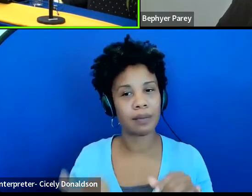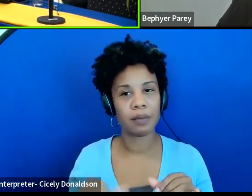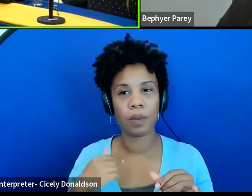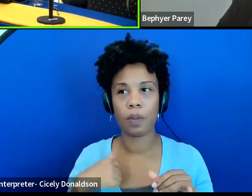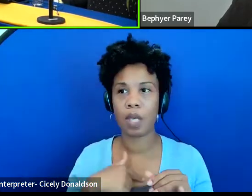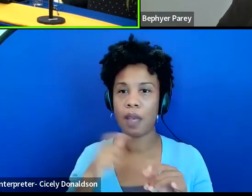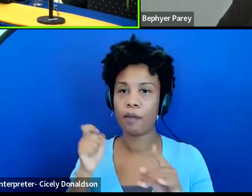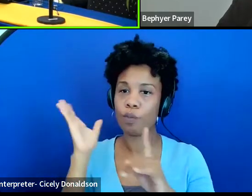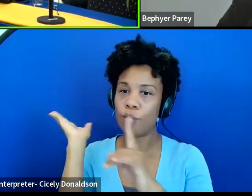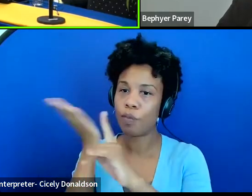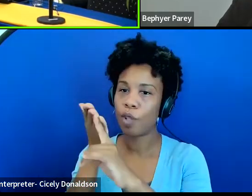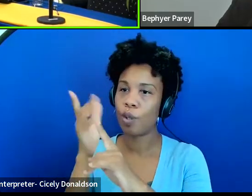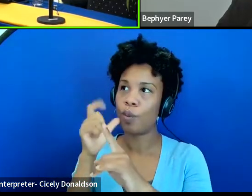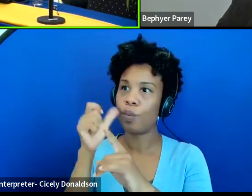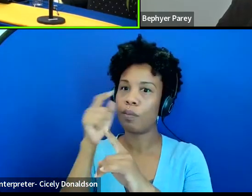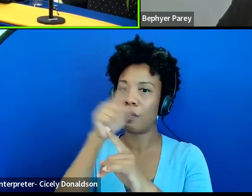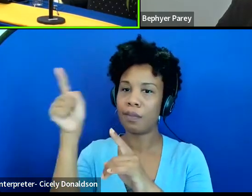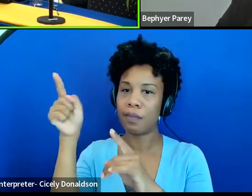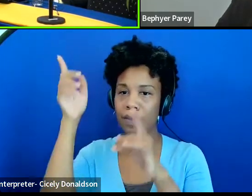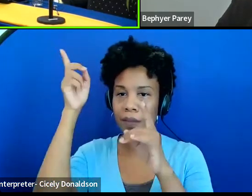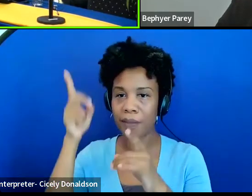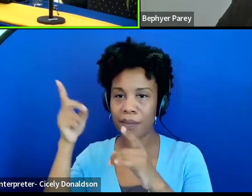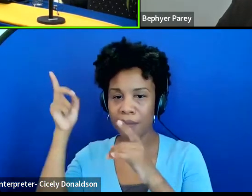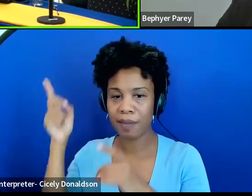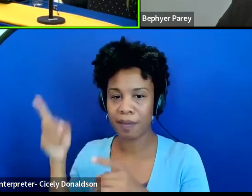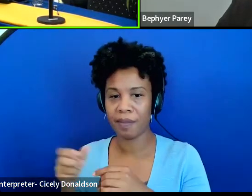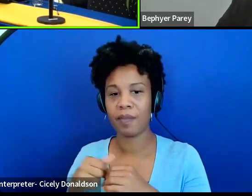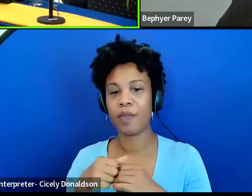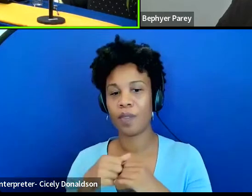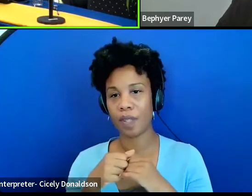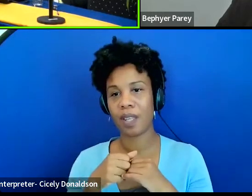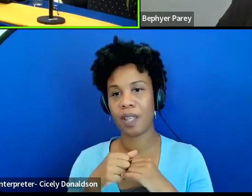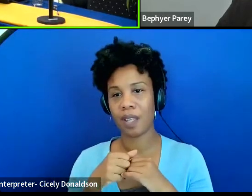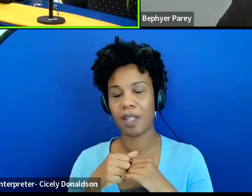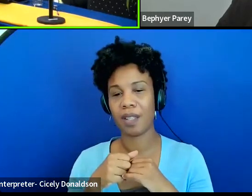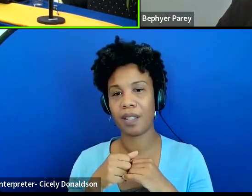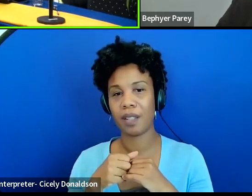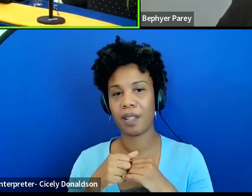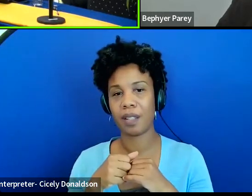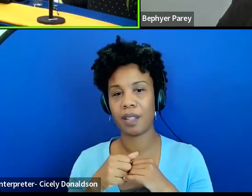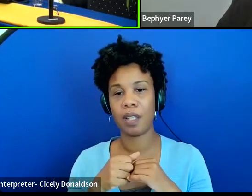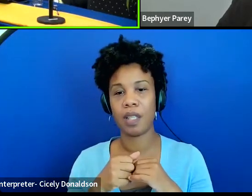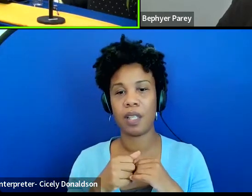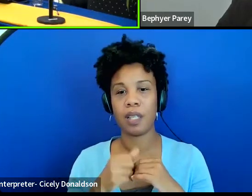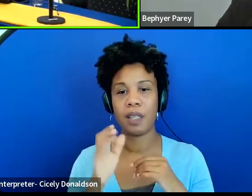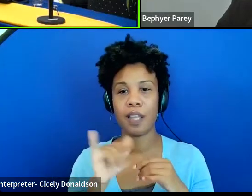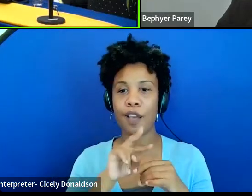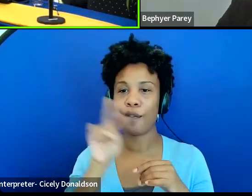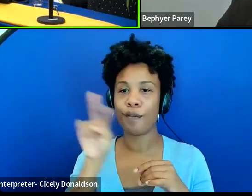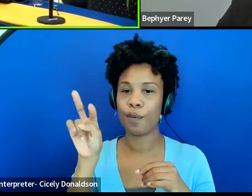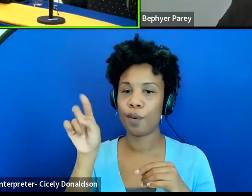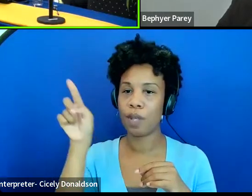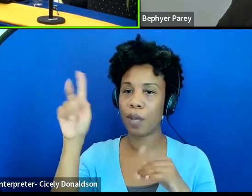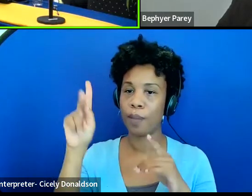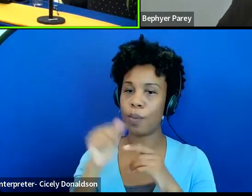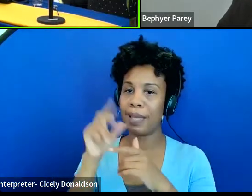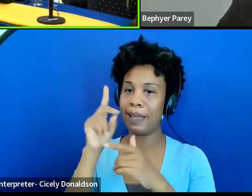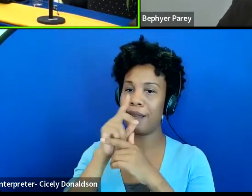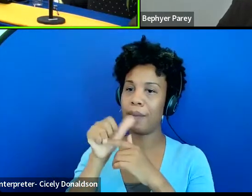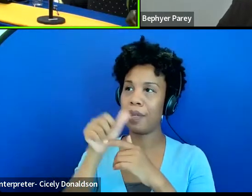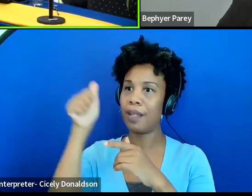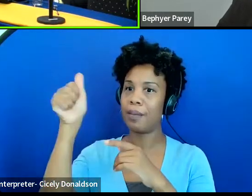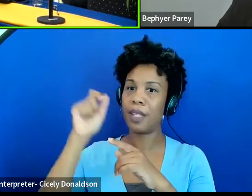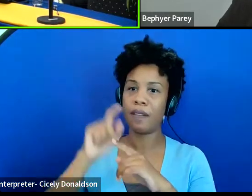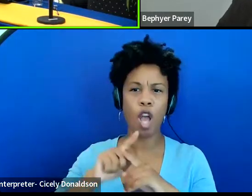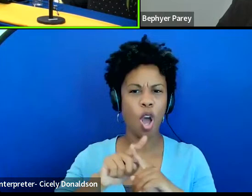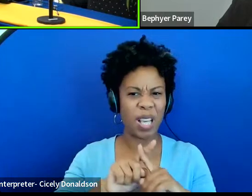seeing the person with the disability as different, it speaks to all sectors of the society. And here is a teacher